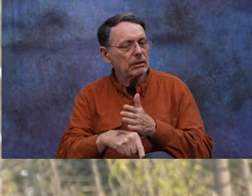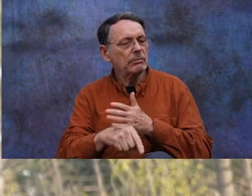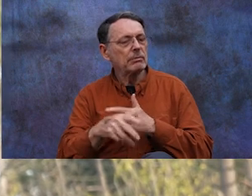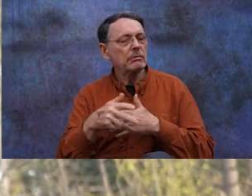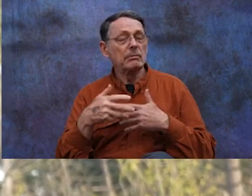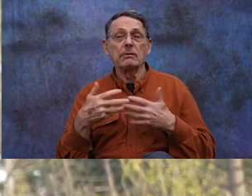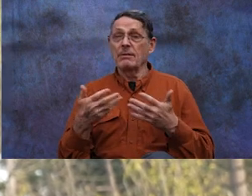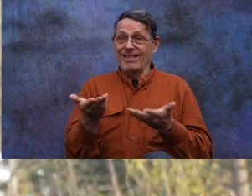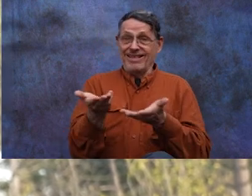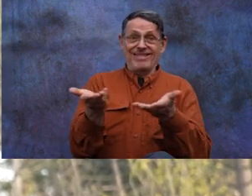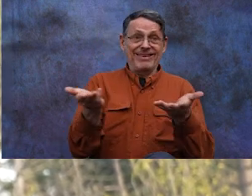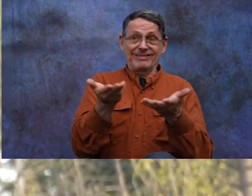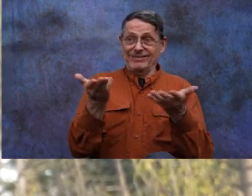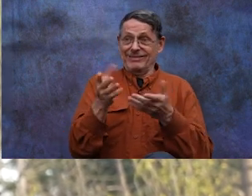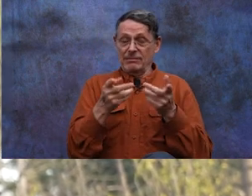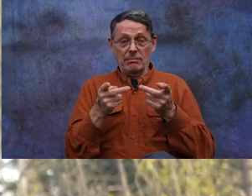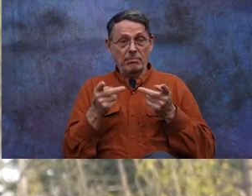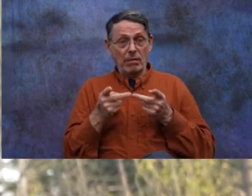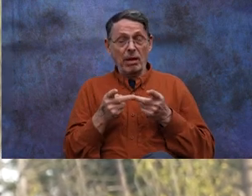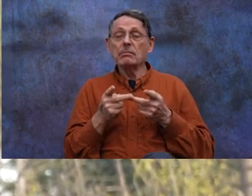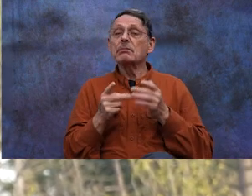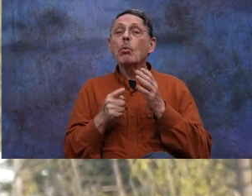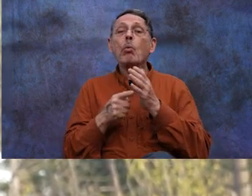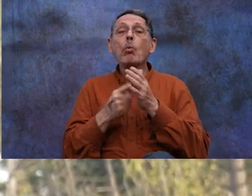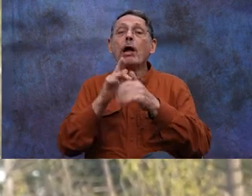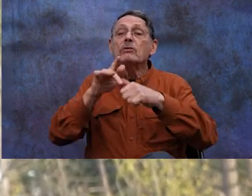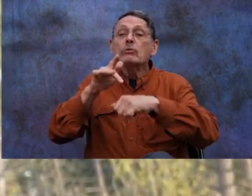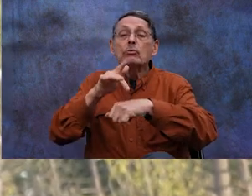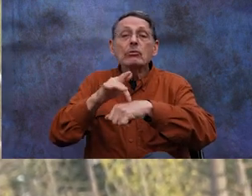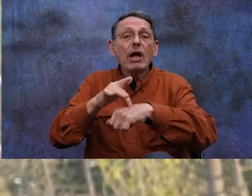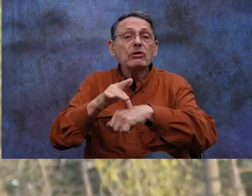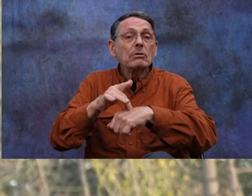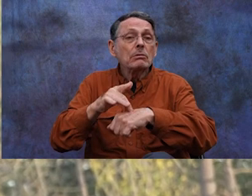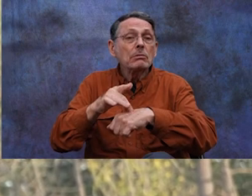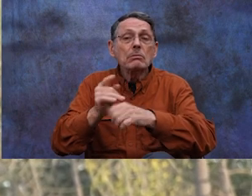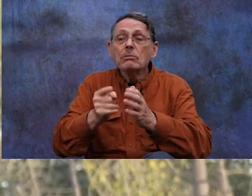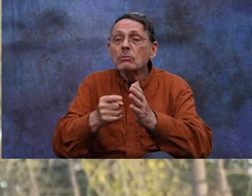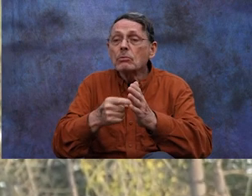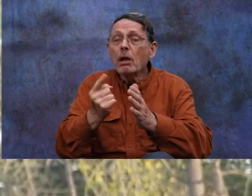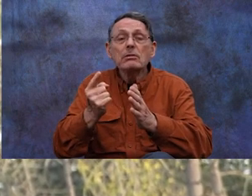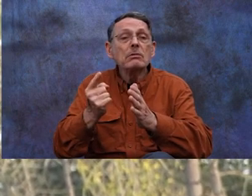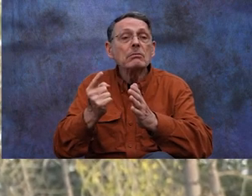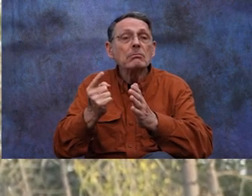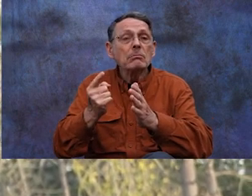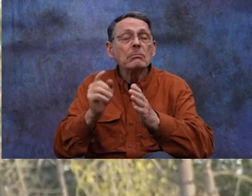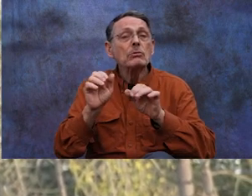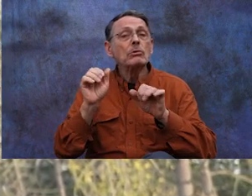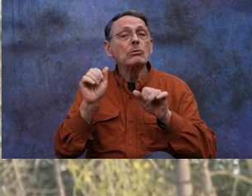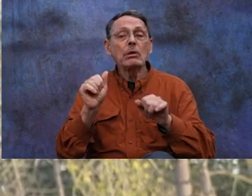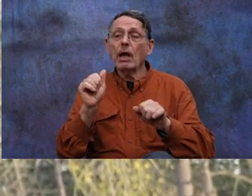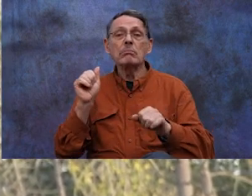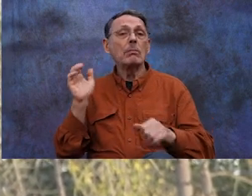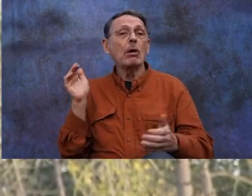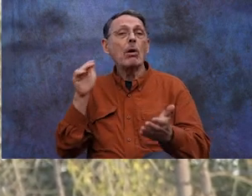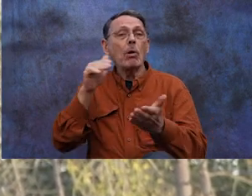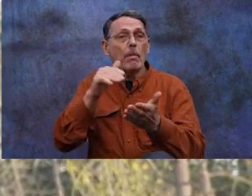This is a place that once you have been, you can return at any point. And we are not returning yet from here.